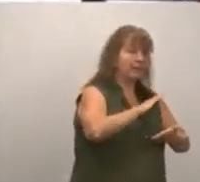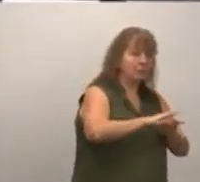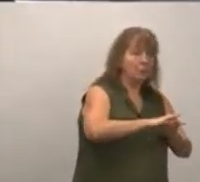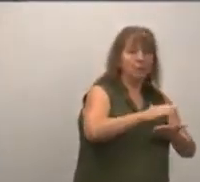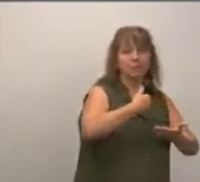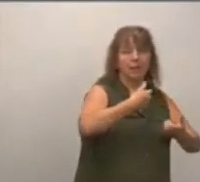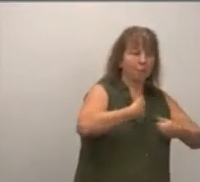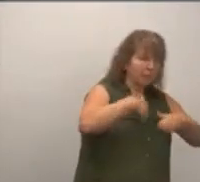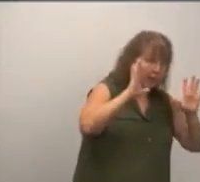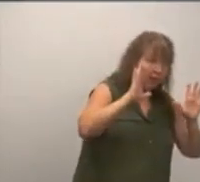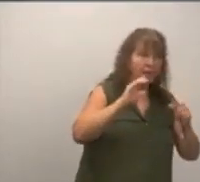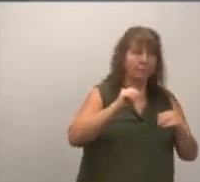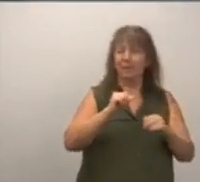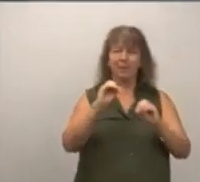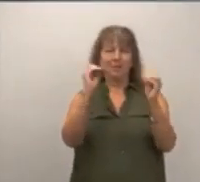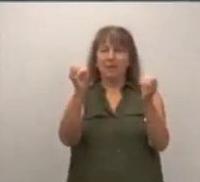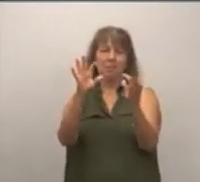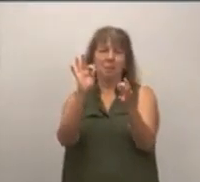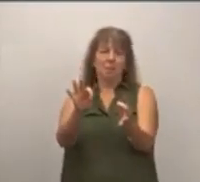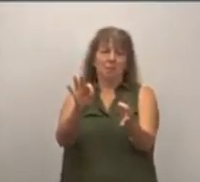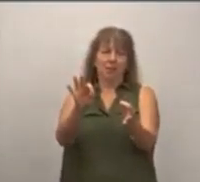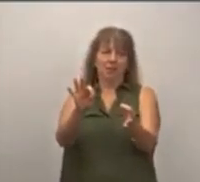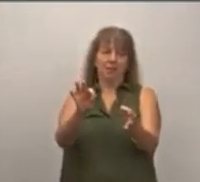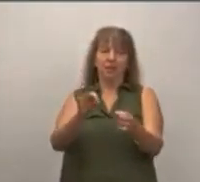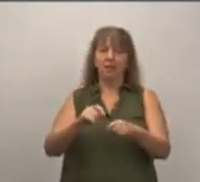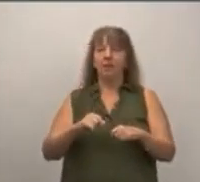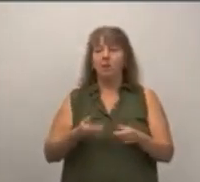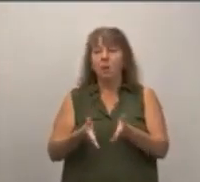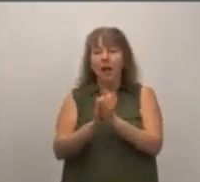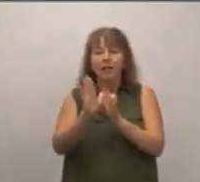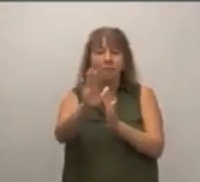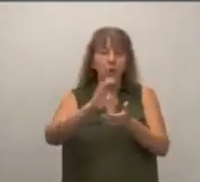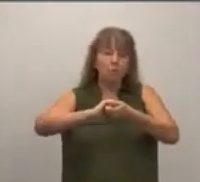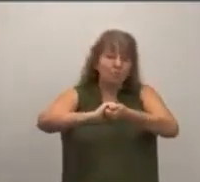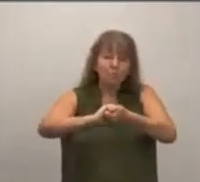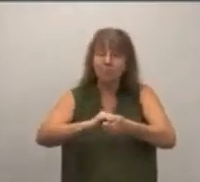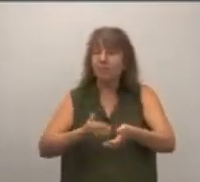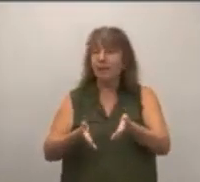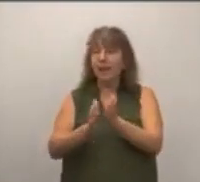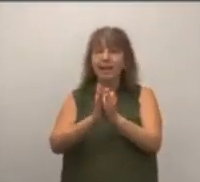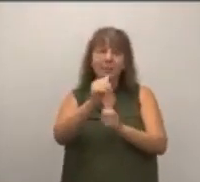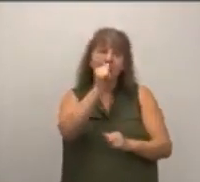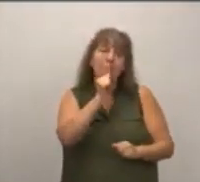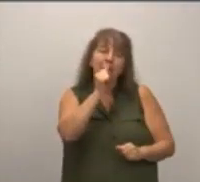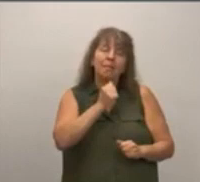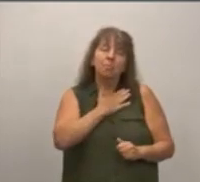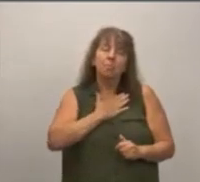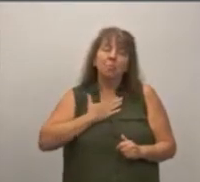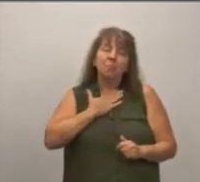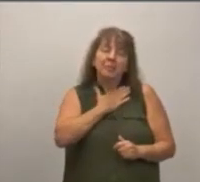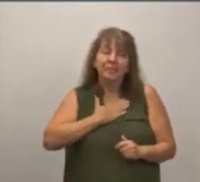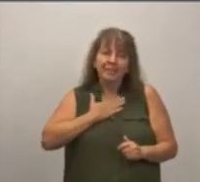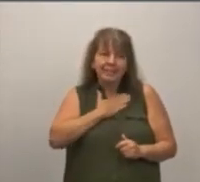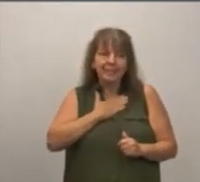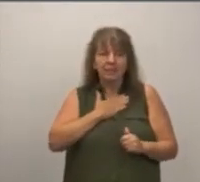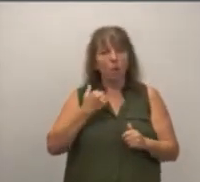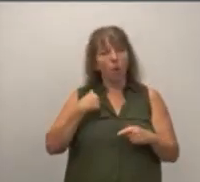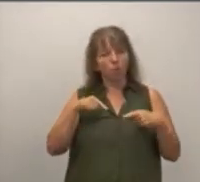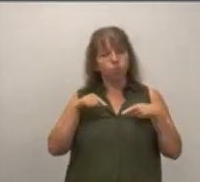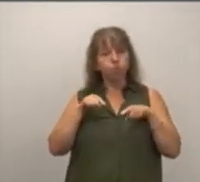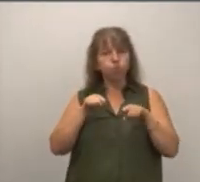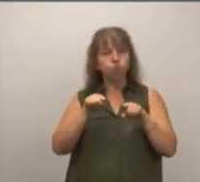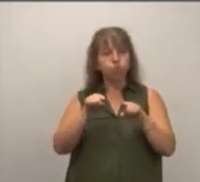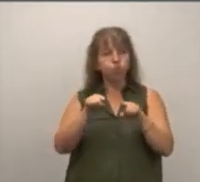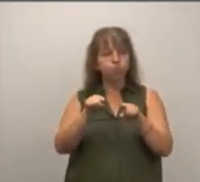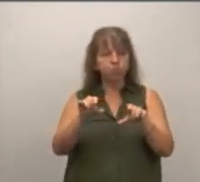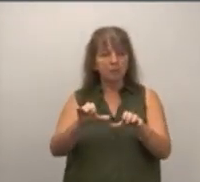improvement. I ask for your partnership, I ask for your patience as we continue to do everything we can to provide the best